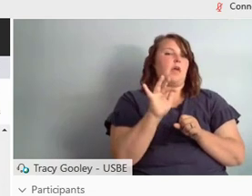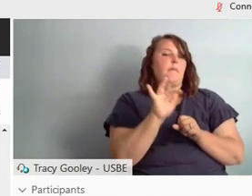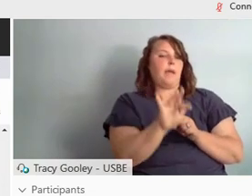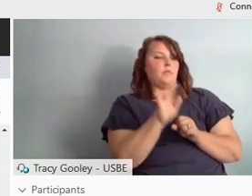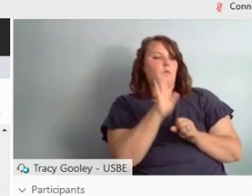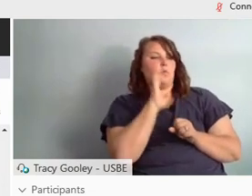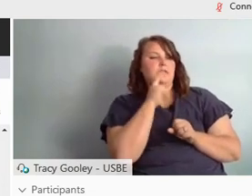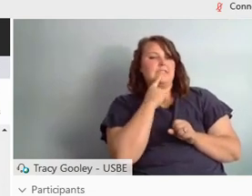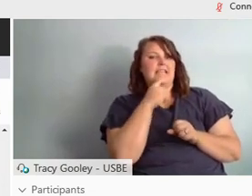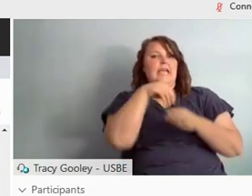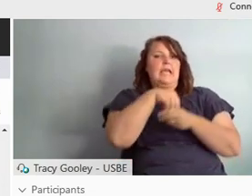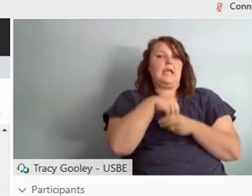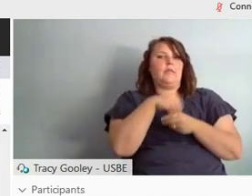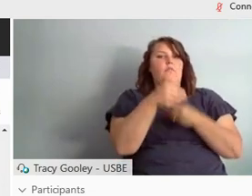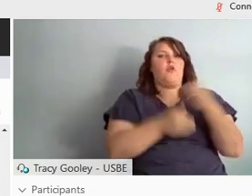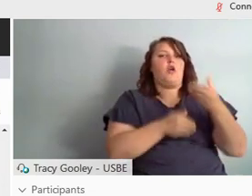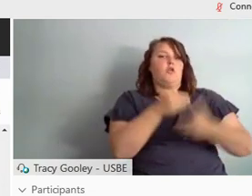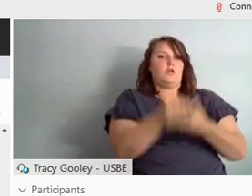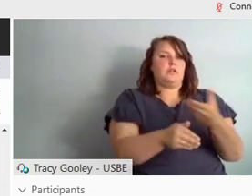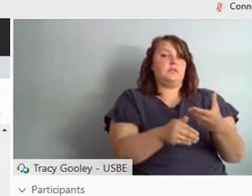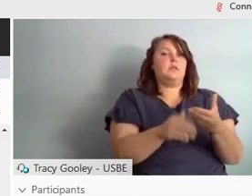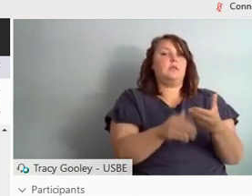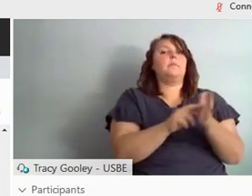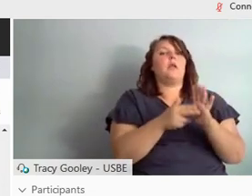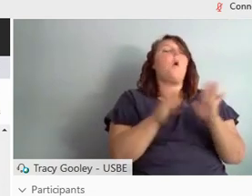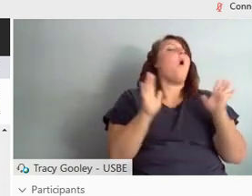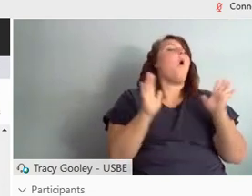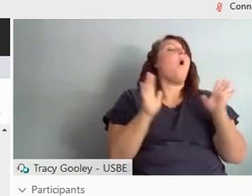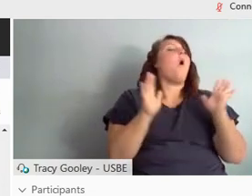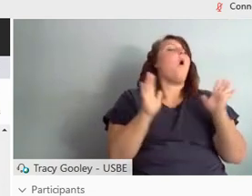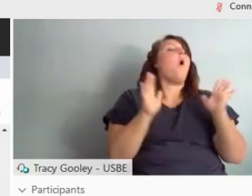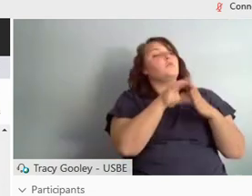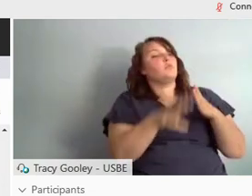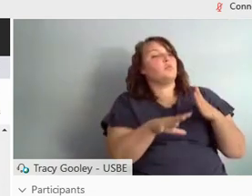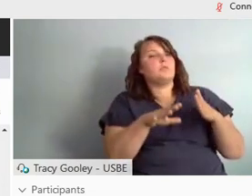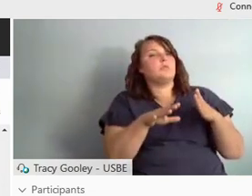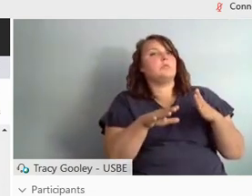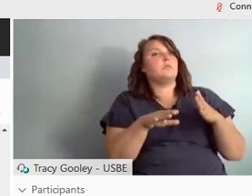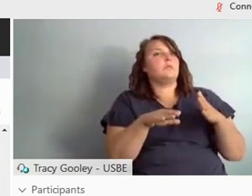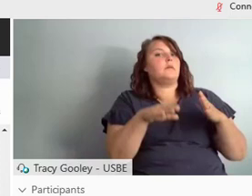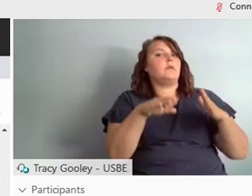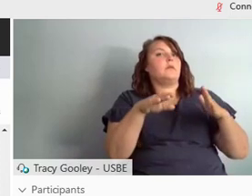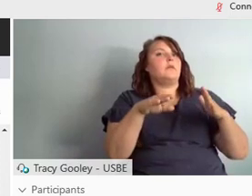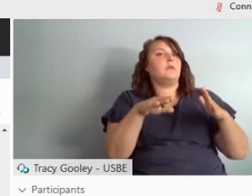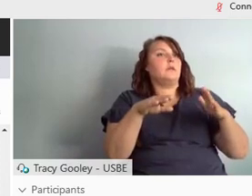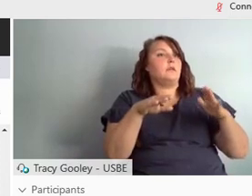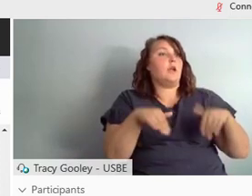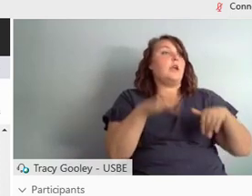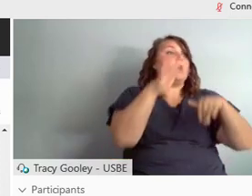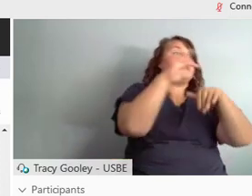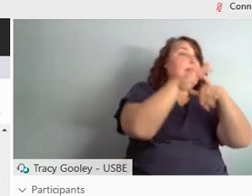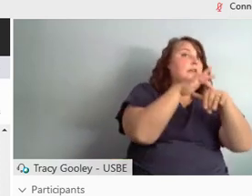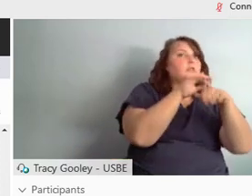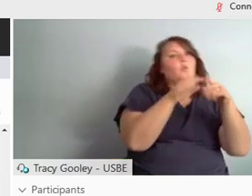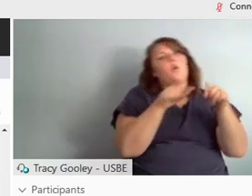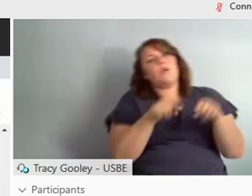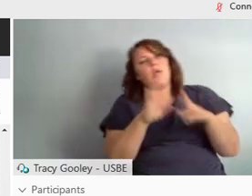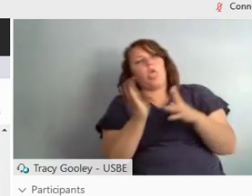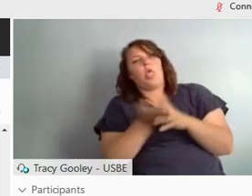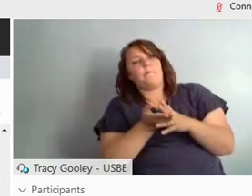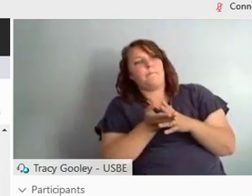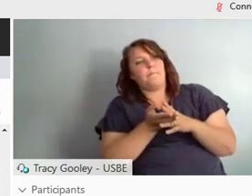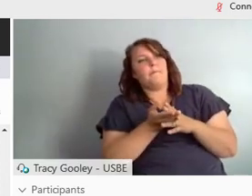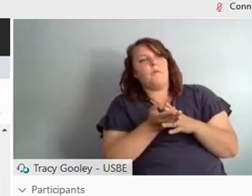will change to In Progress. So that just lets you know, like, this student, I haven't touched their profile at all. This student's in the